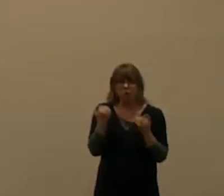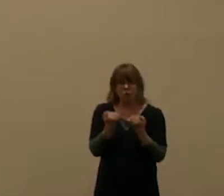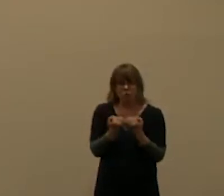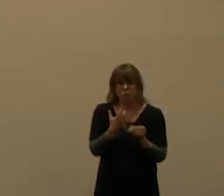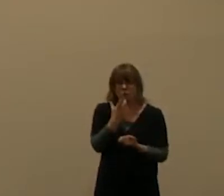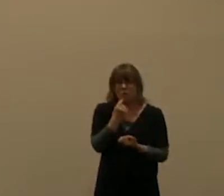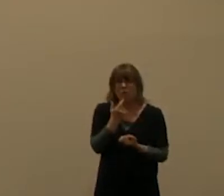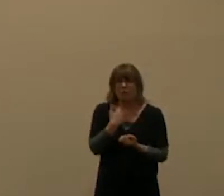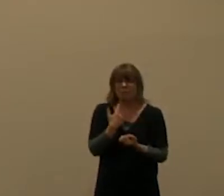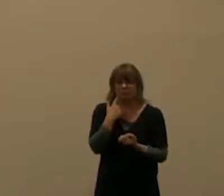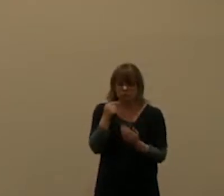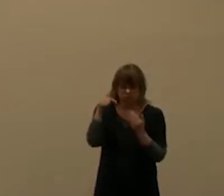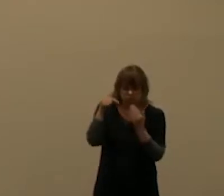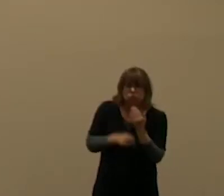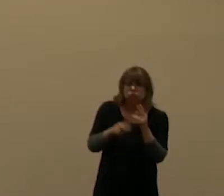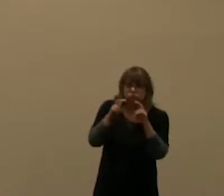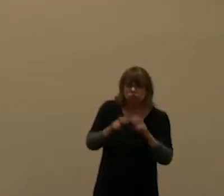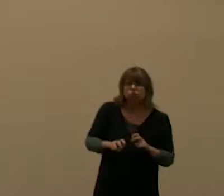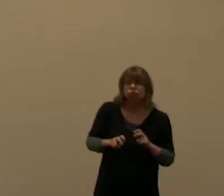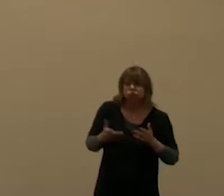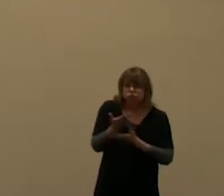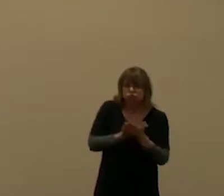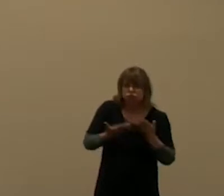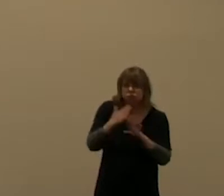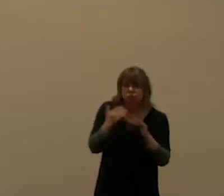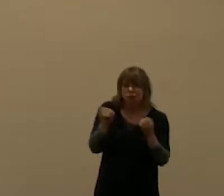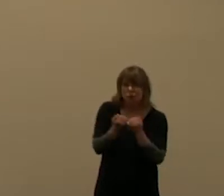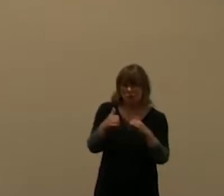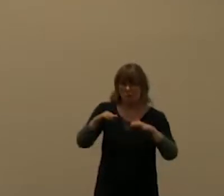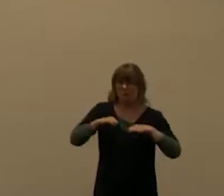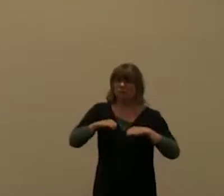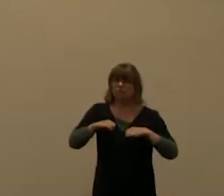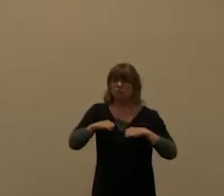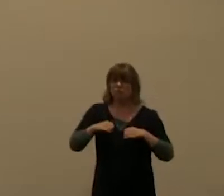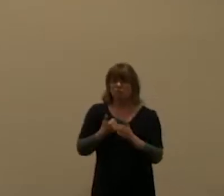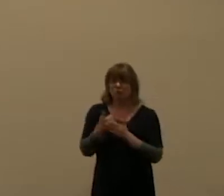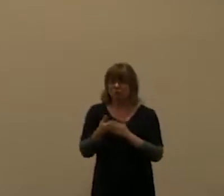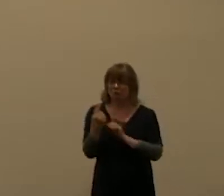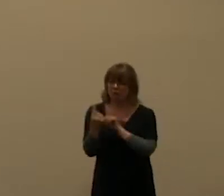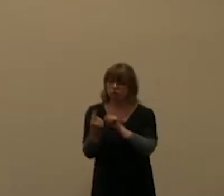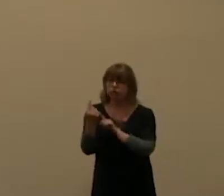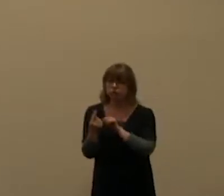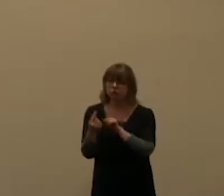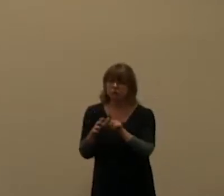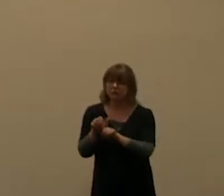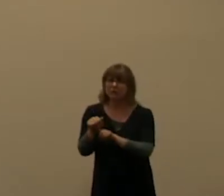want to deep dive into certain things. With my manager, I will probably have regular one-on-ones.